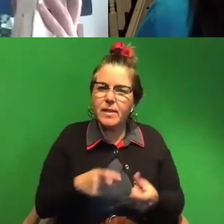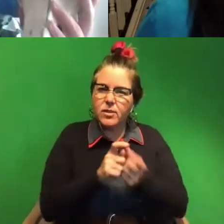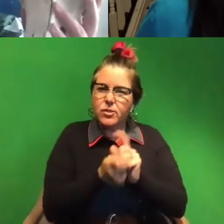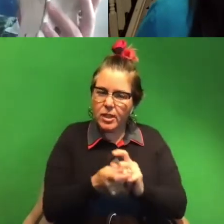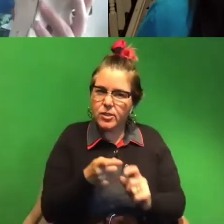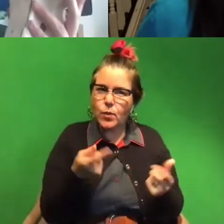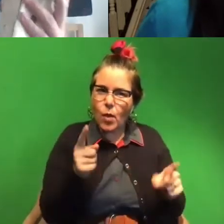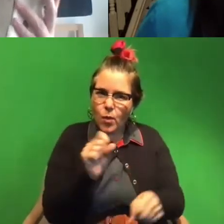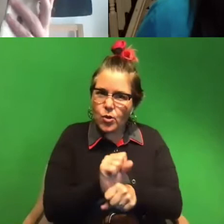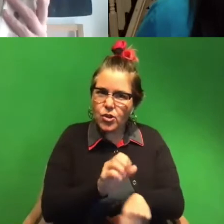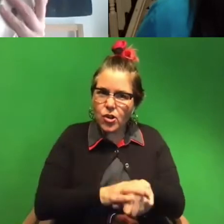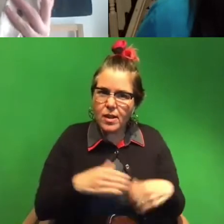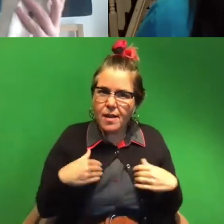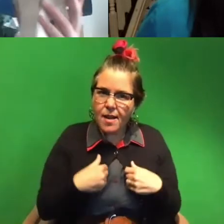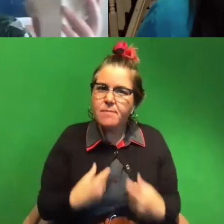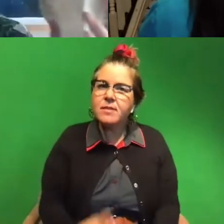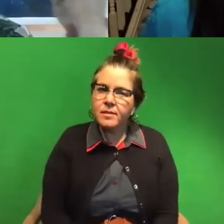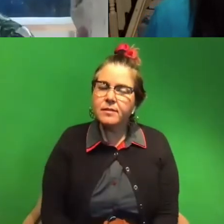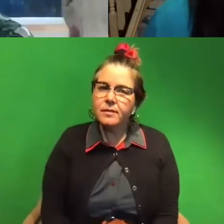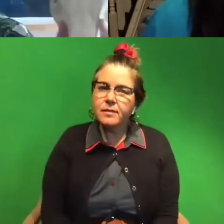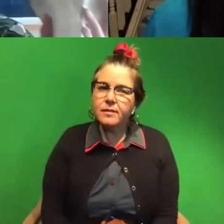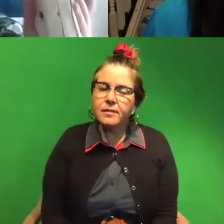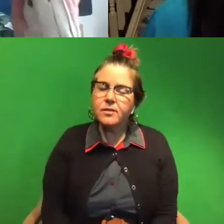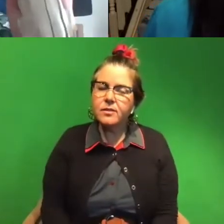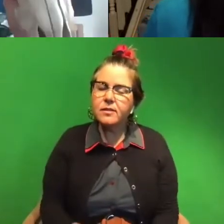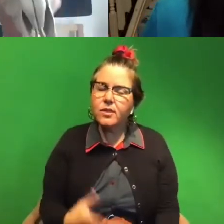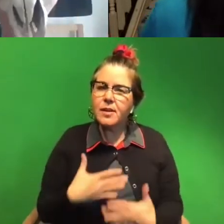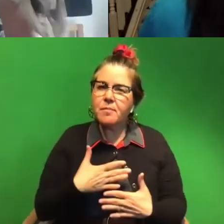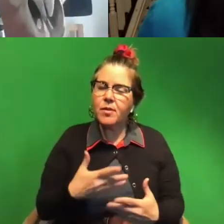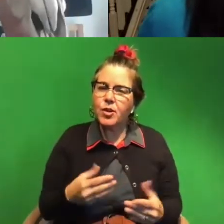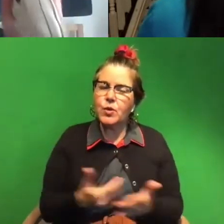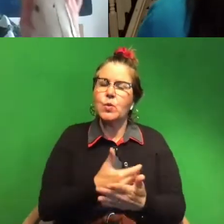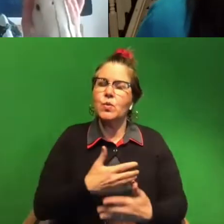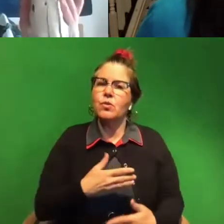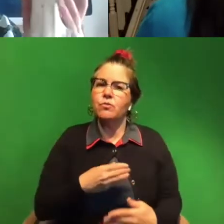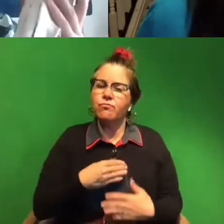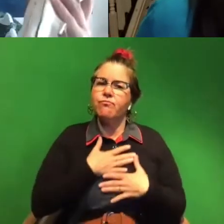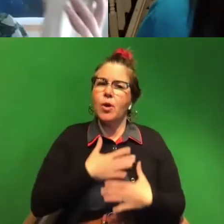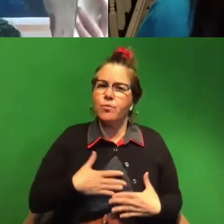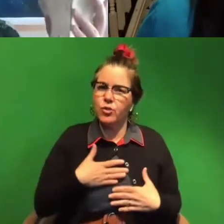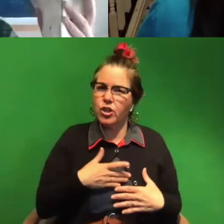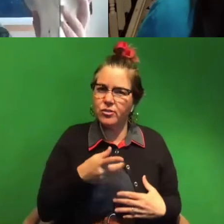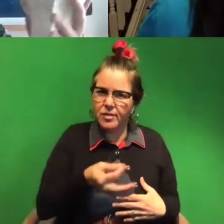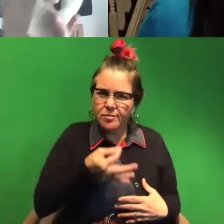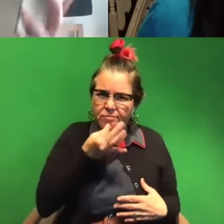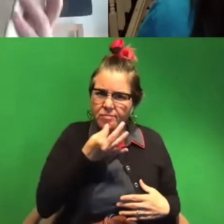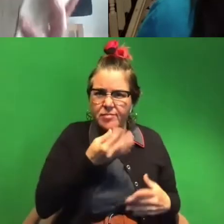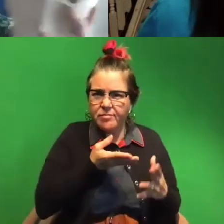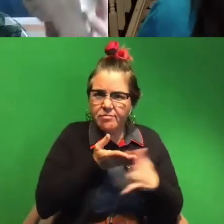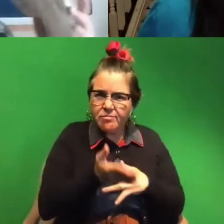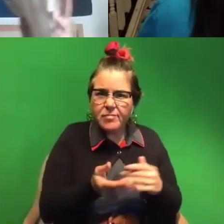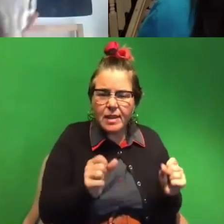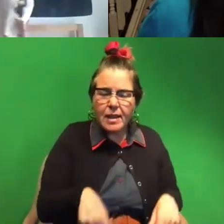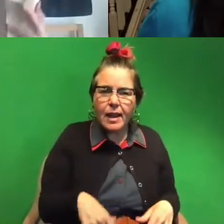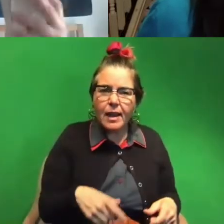while working on these animals, it gives you a whole new appreciation of what they're able to handle, what they're able to deal